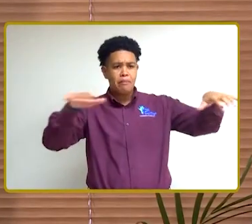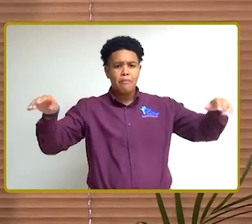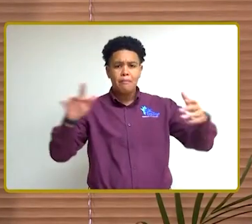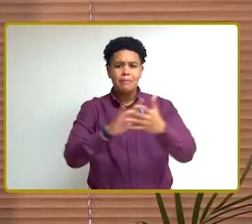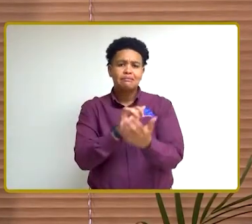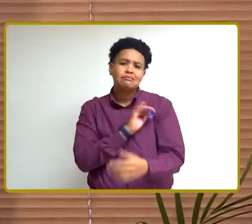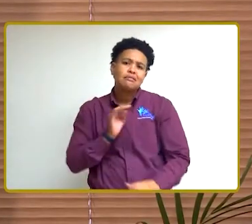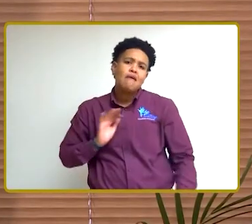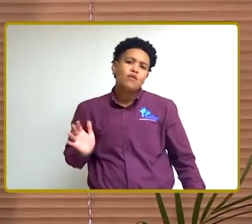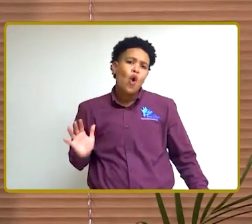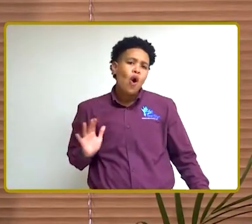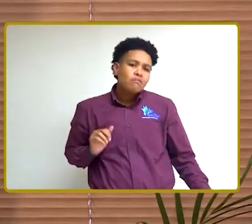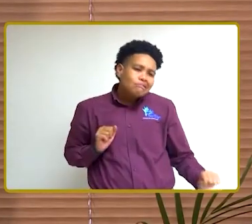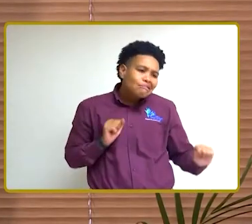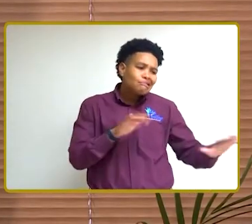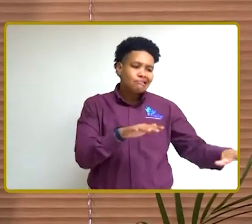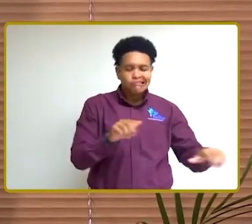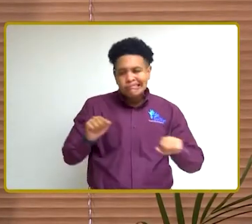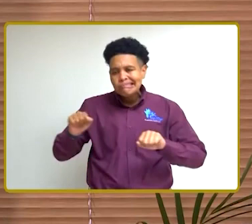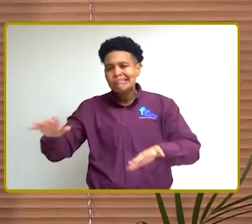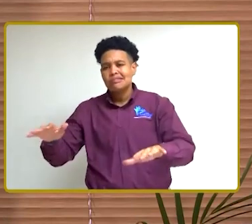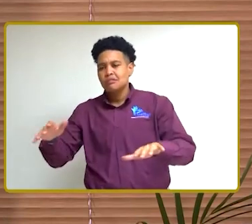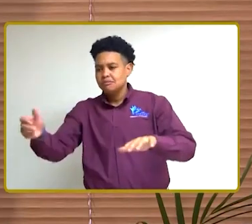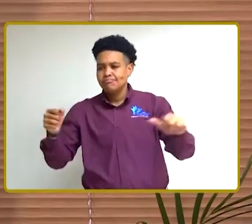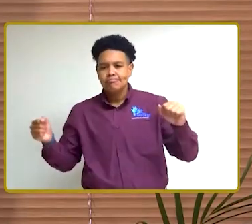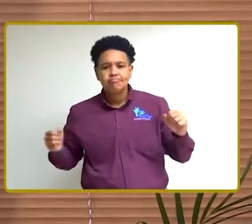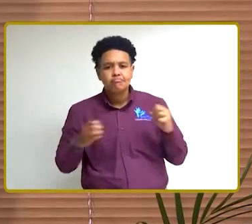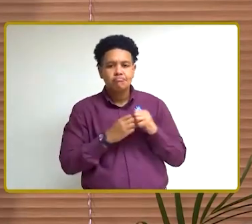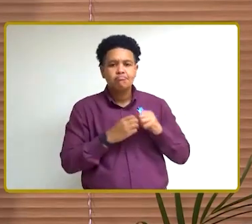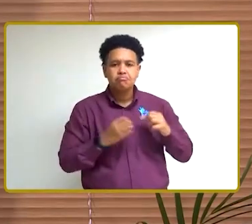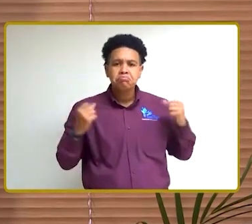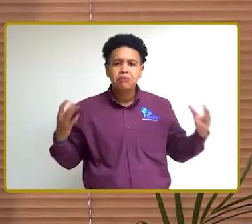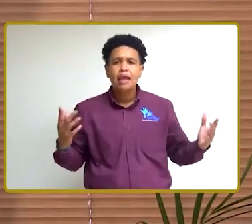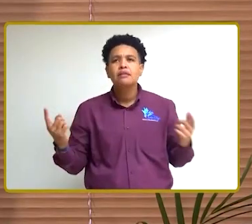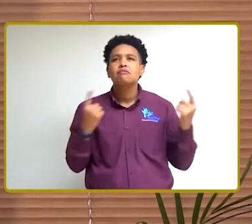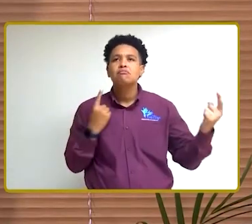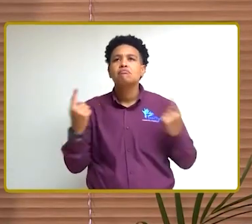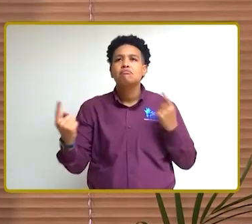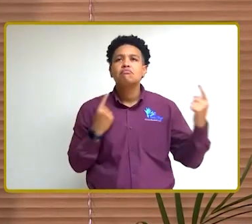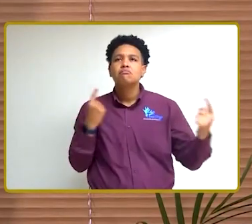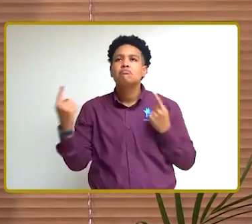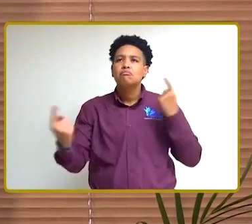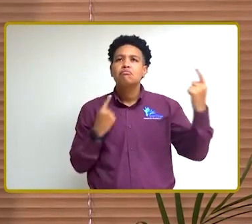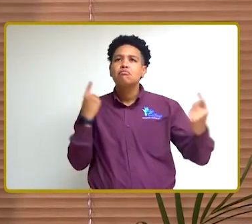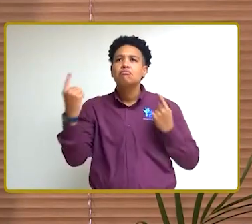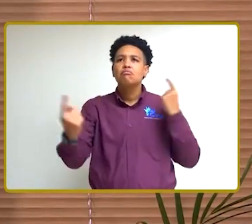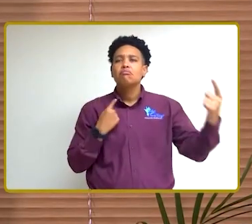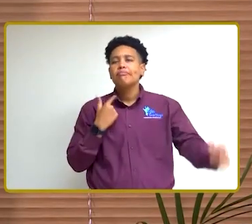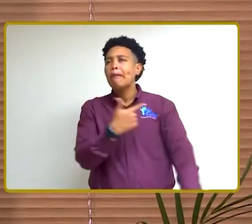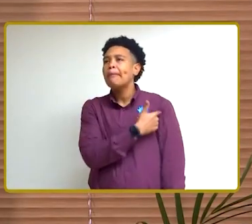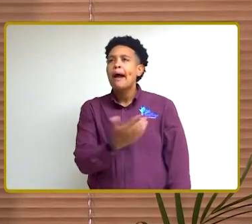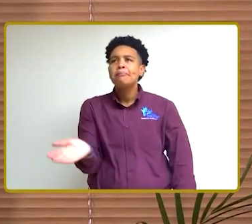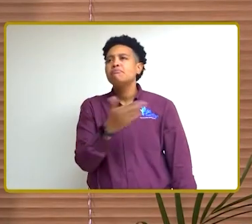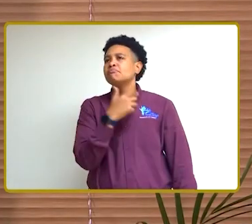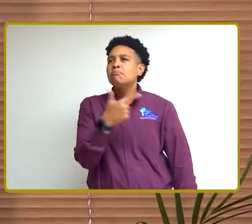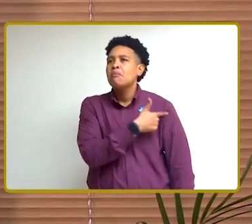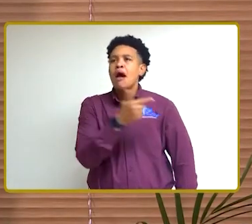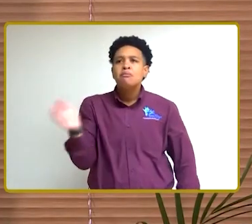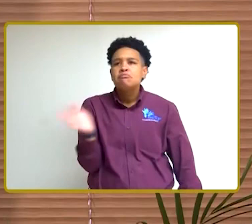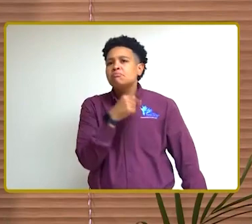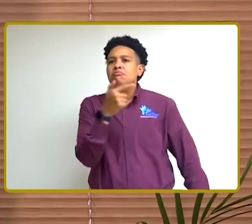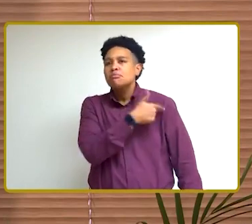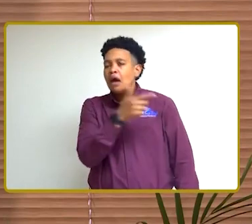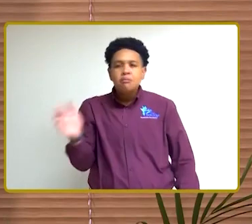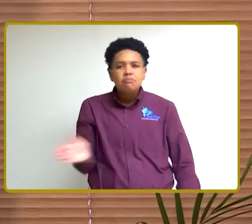where our mobilization efforts are a lot more significant and where we try to vaccinate or set a